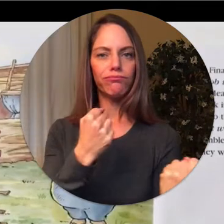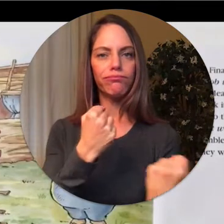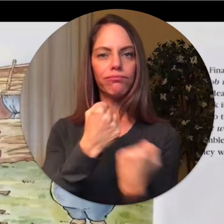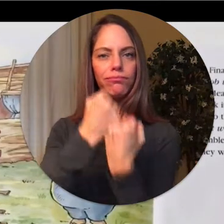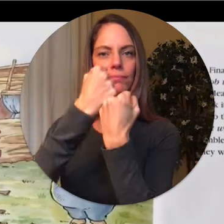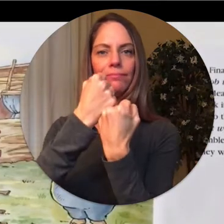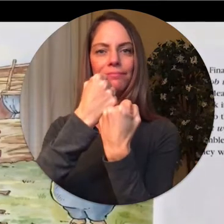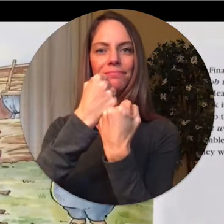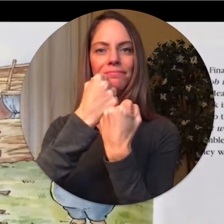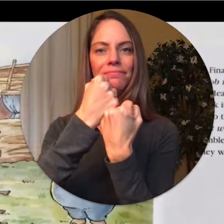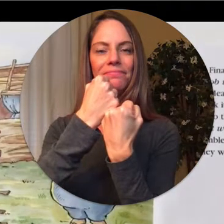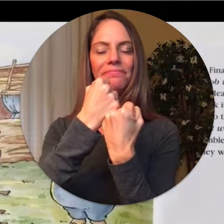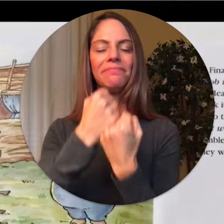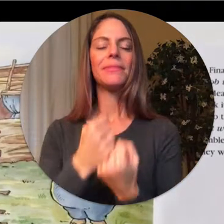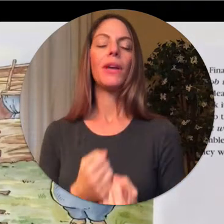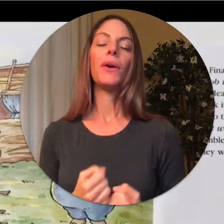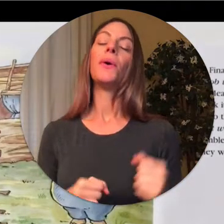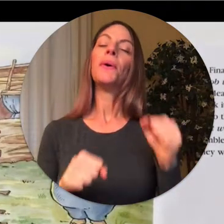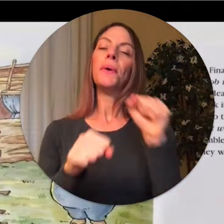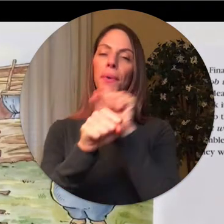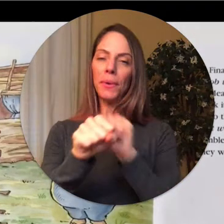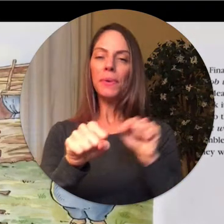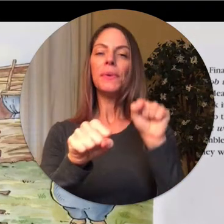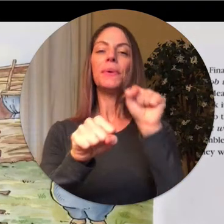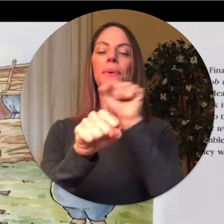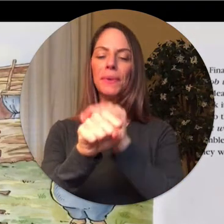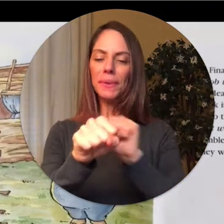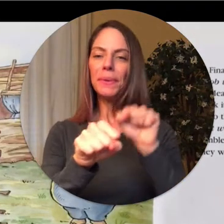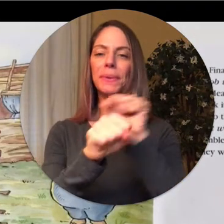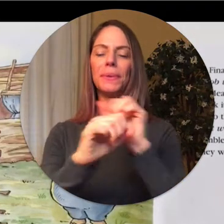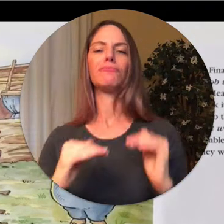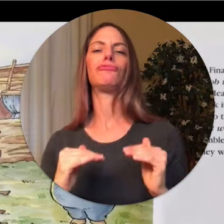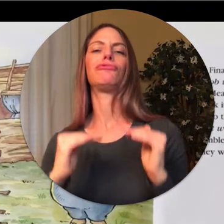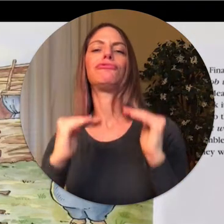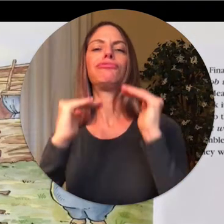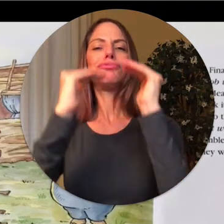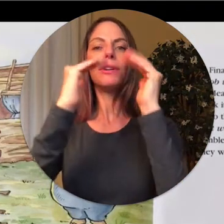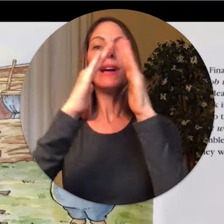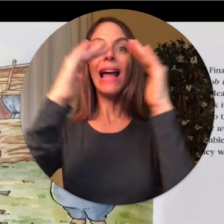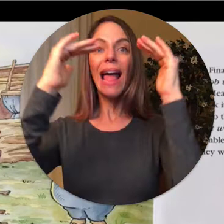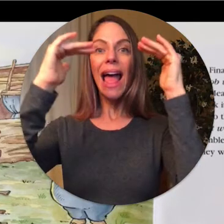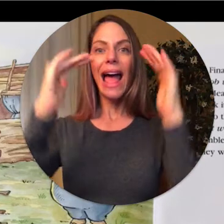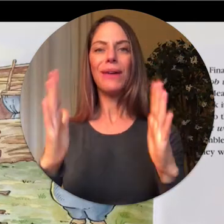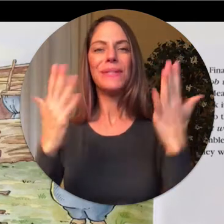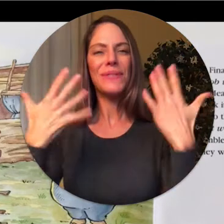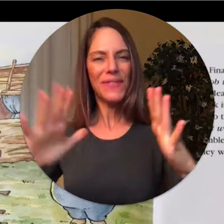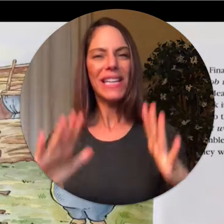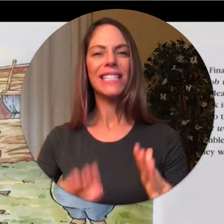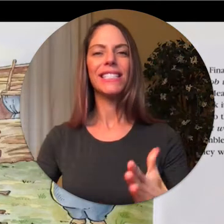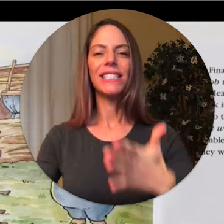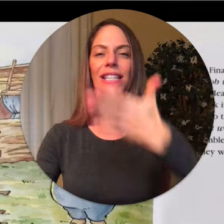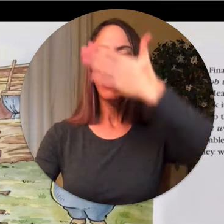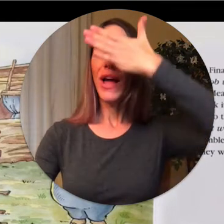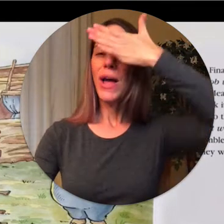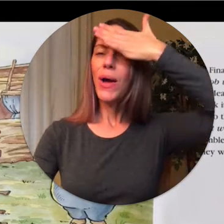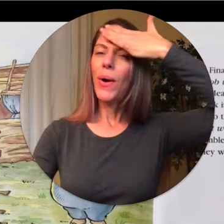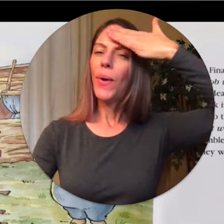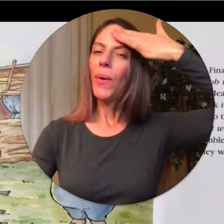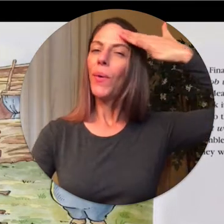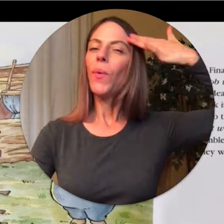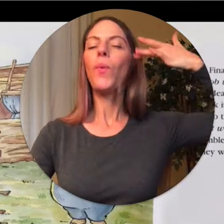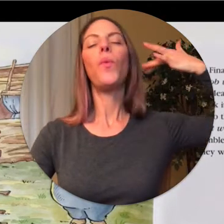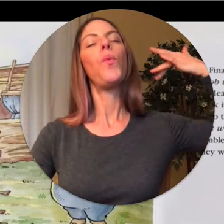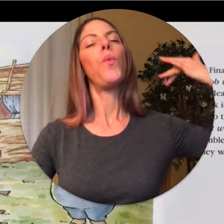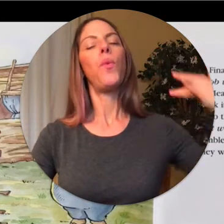Finally, the second little pig wiped his brow with satisfaction. "A job well done," he thought. Meanwhile,